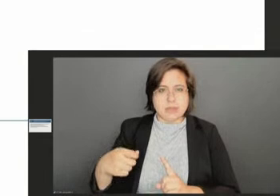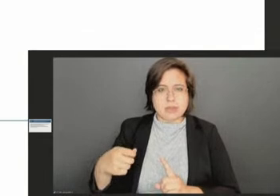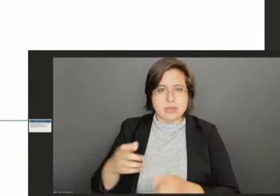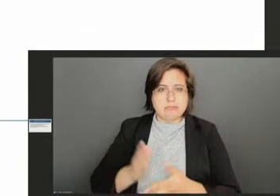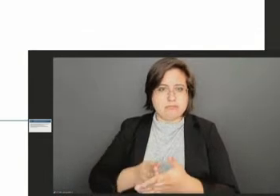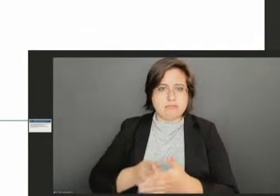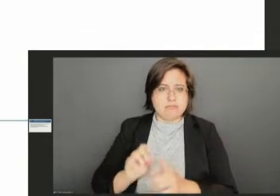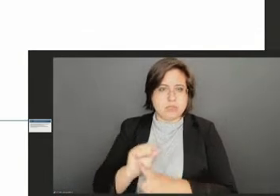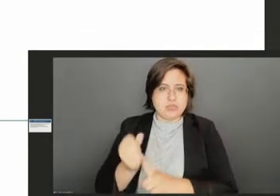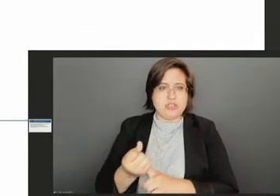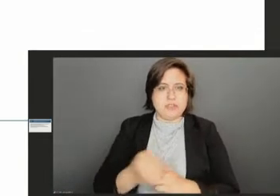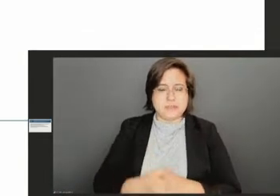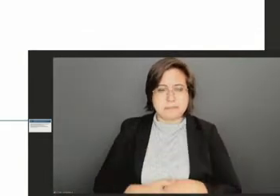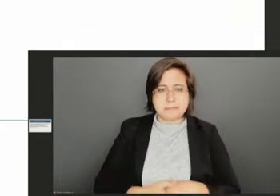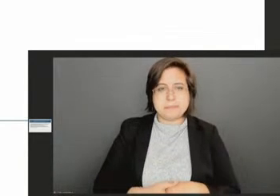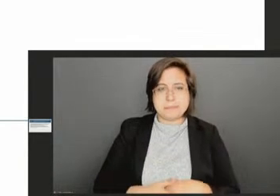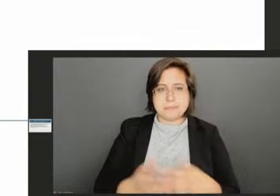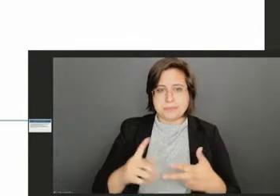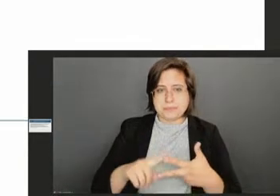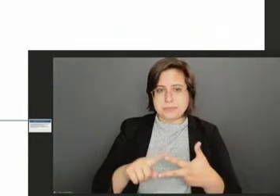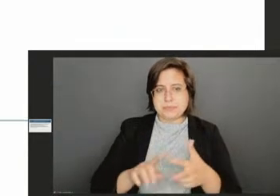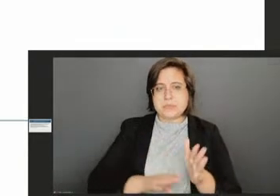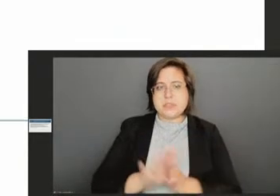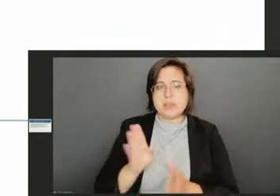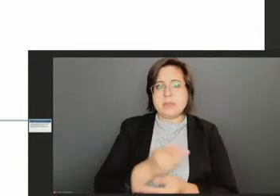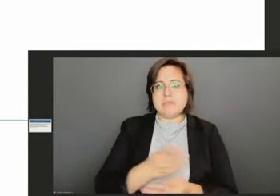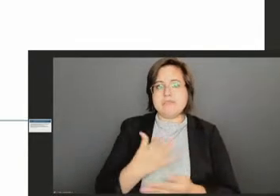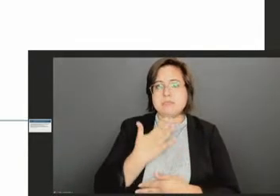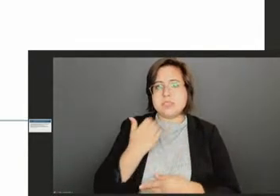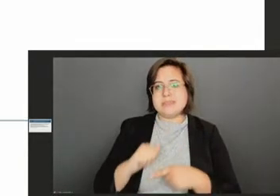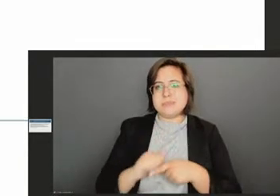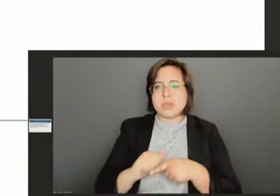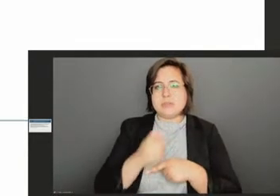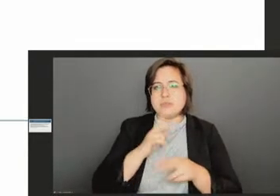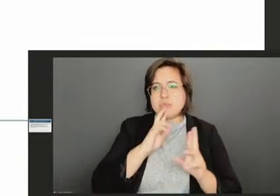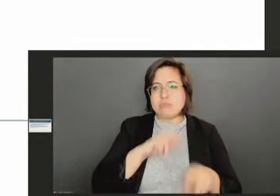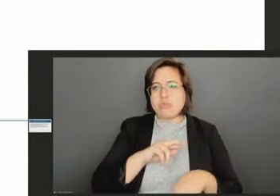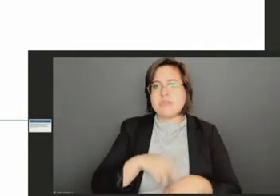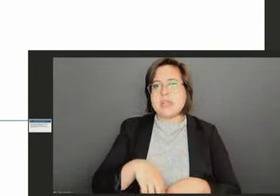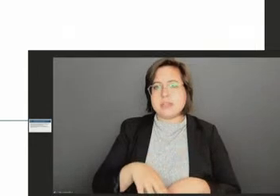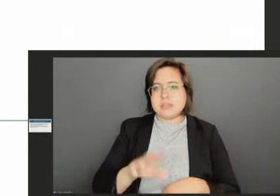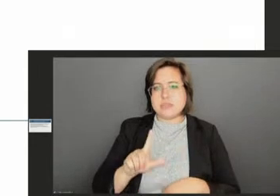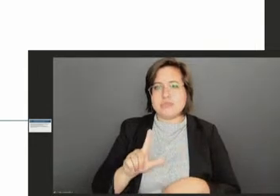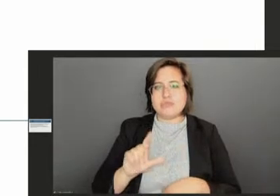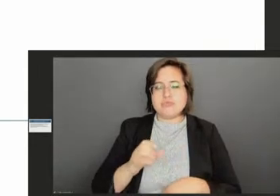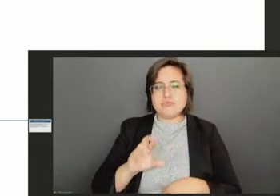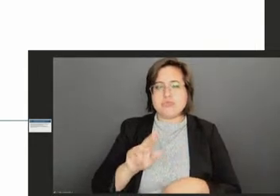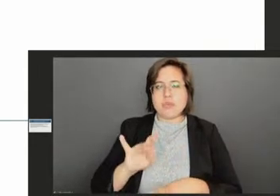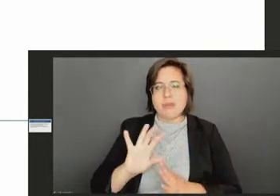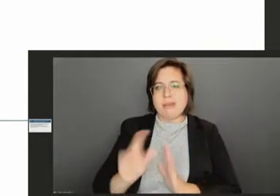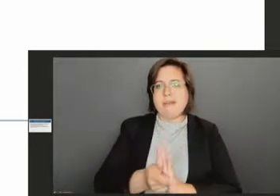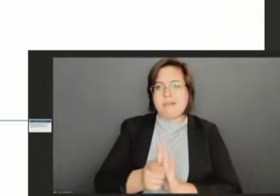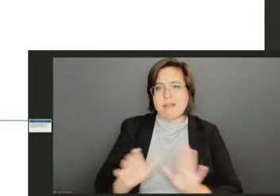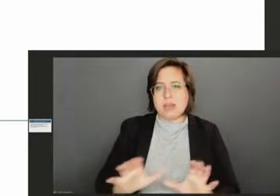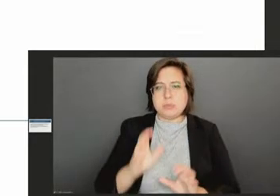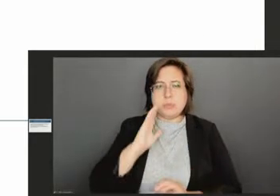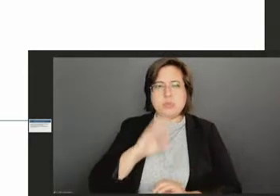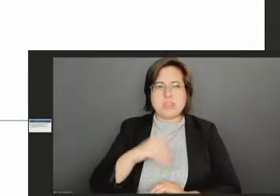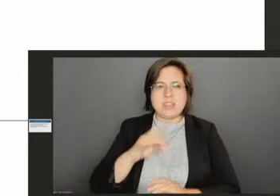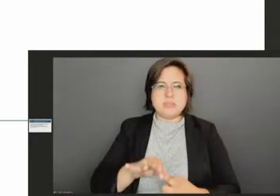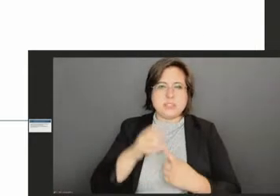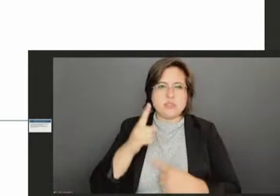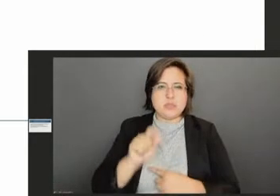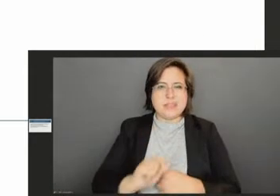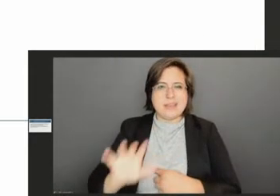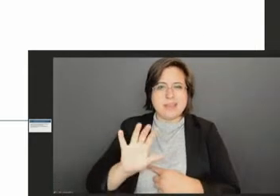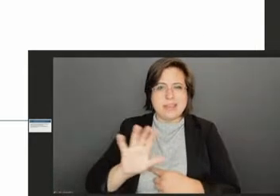the country best practices for reporting crimes. We know that especially in the Asian community and the fact that